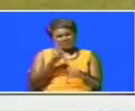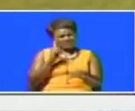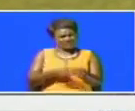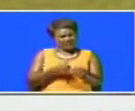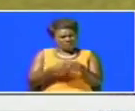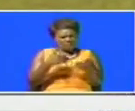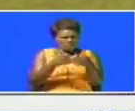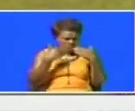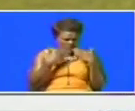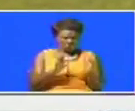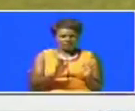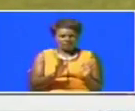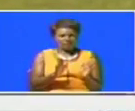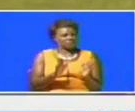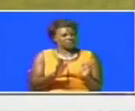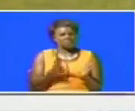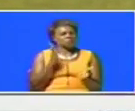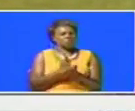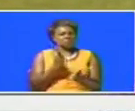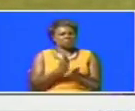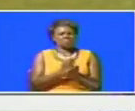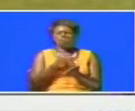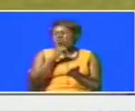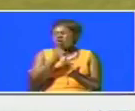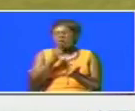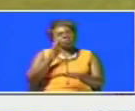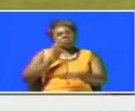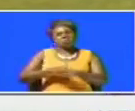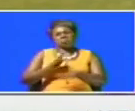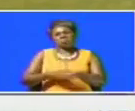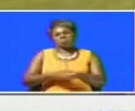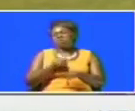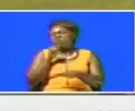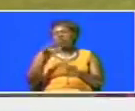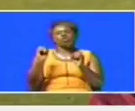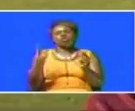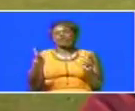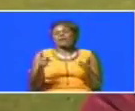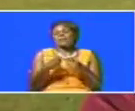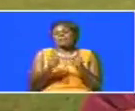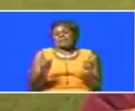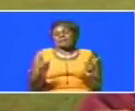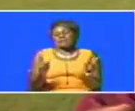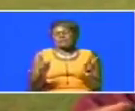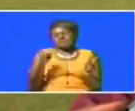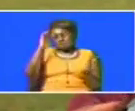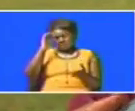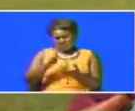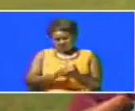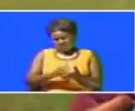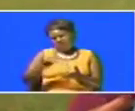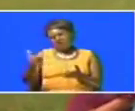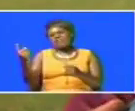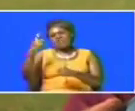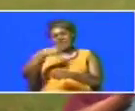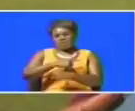time, oh, we definitely won't feel okay. It is not okay for us, but we still believe there is another day